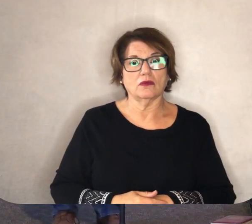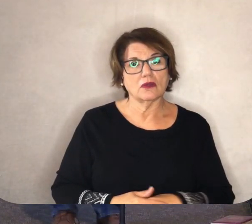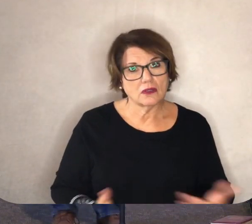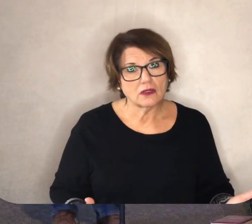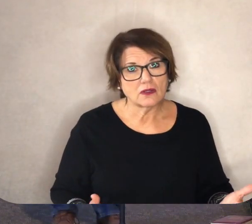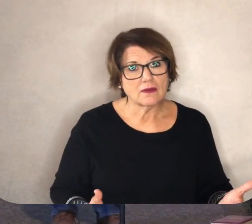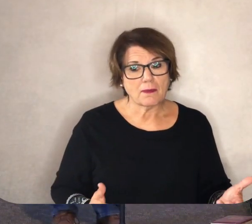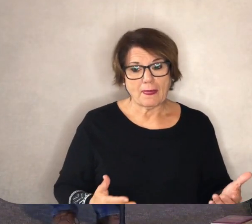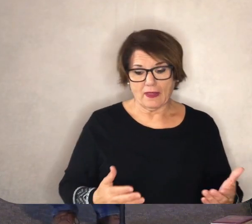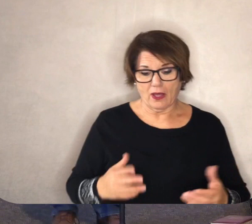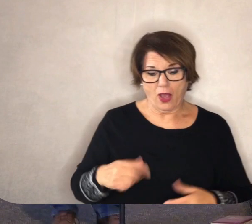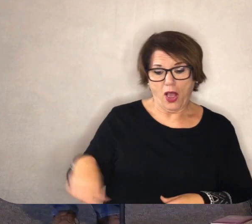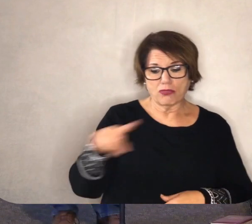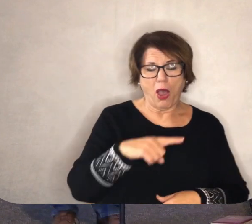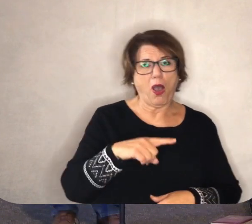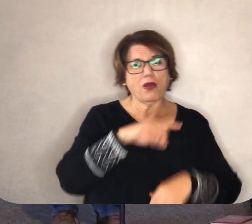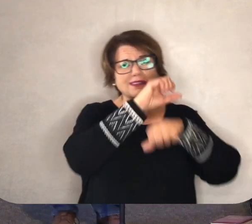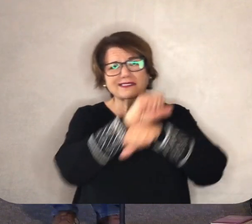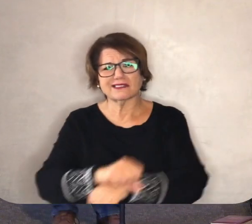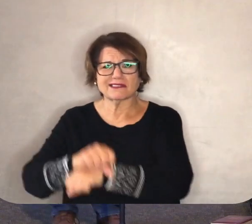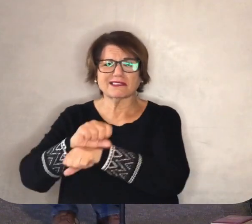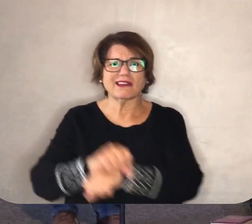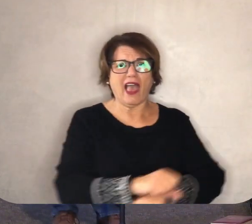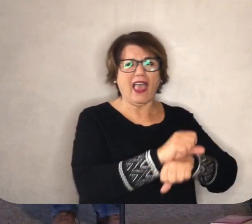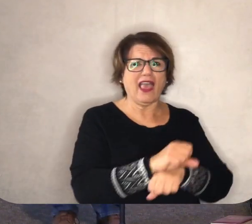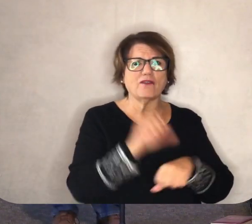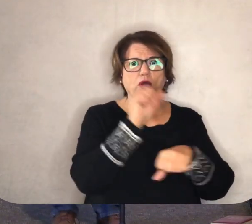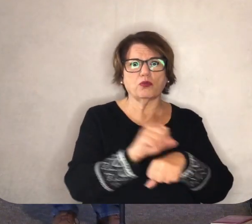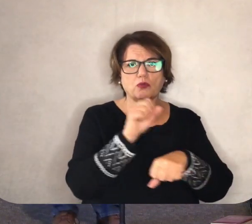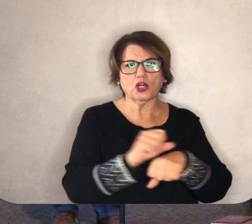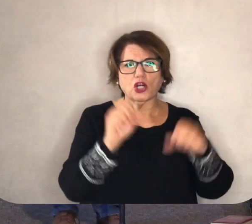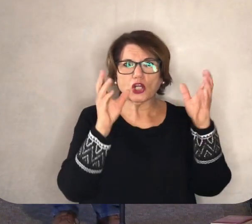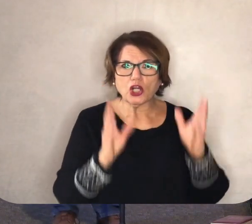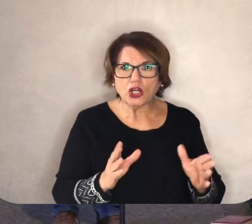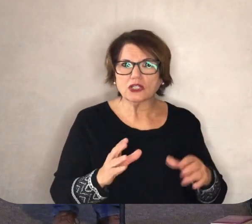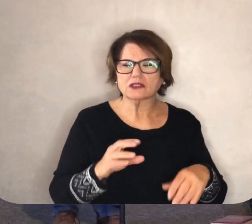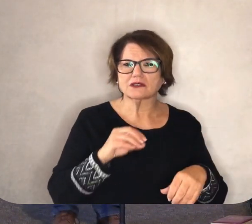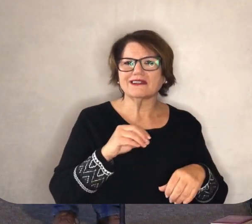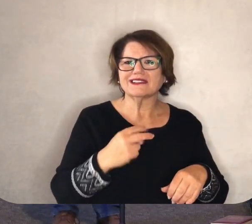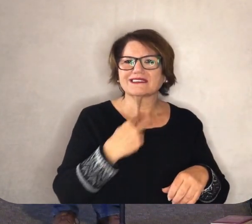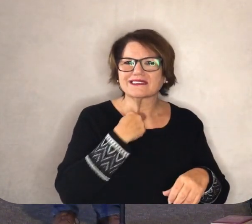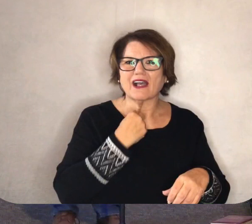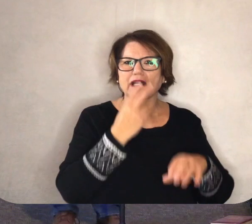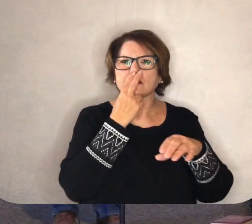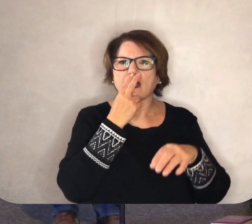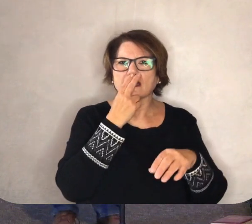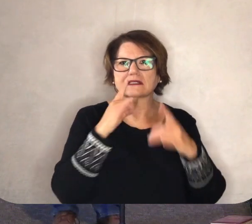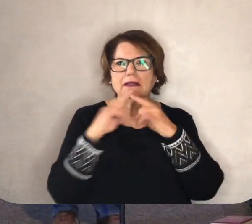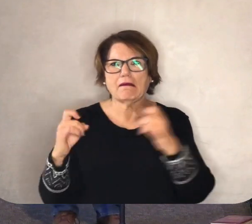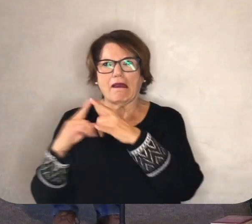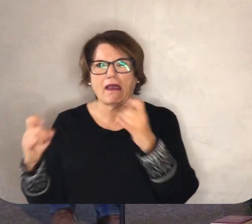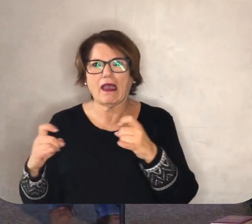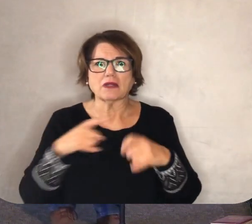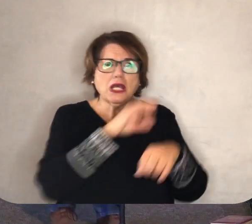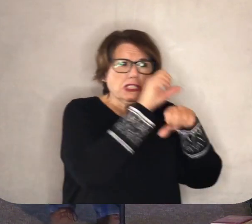Those Czech slave laborers in the Nazi armament industry seemed to be in a hopeless situation, a situation where